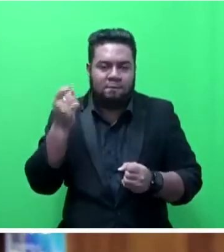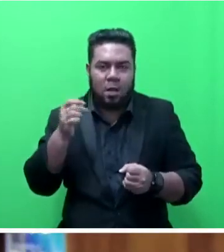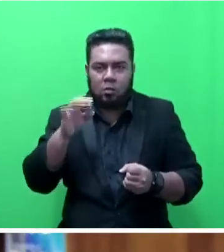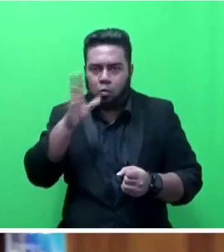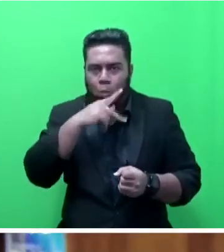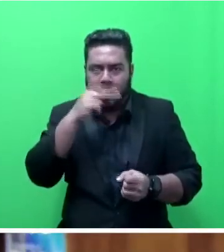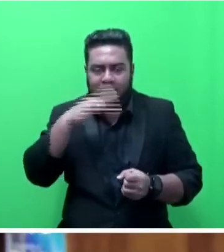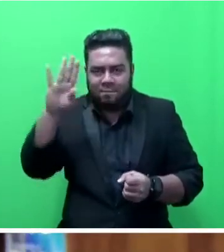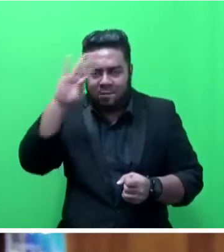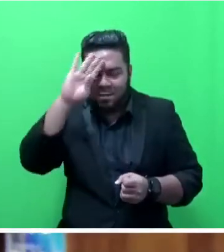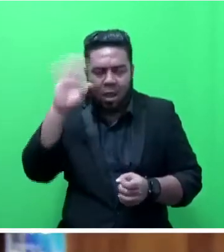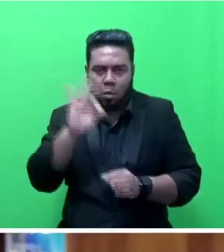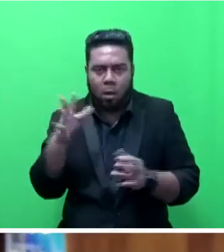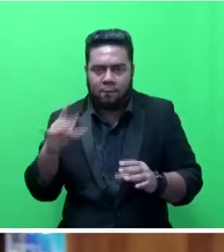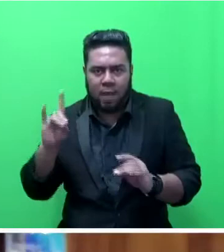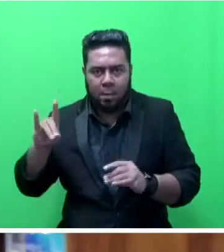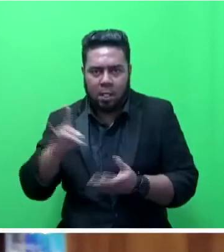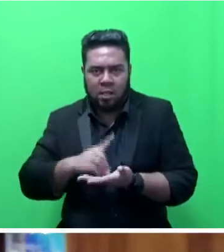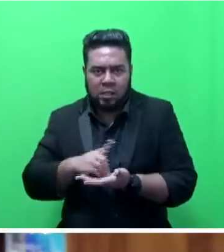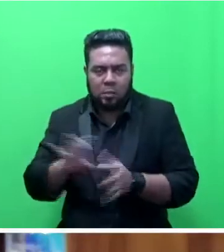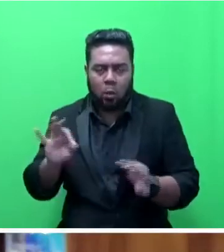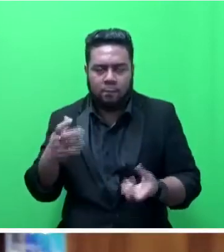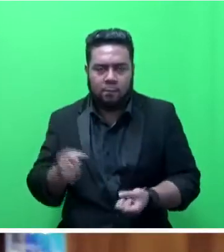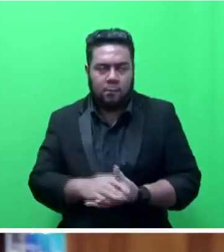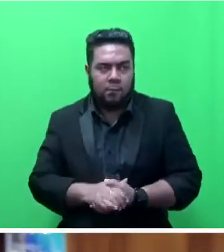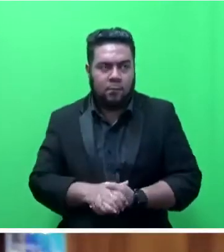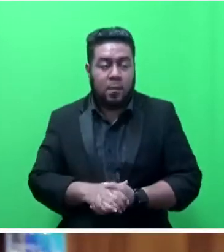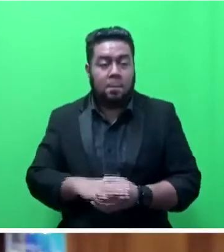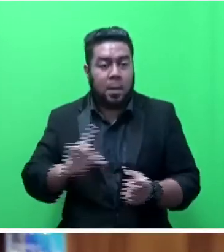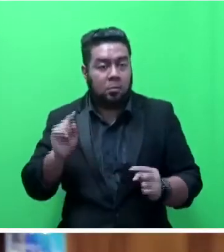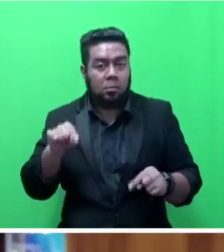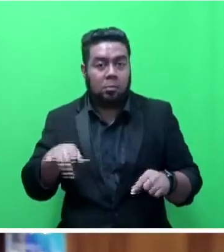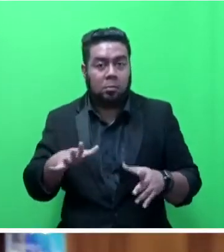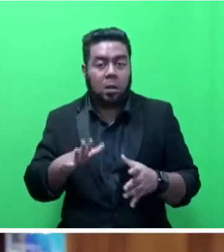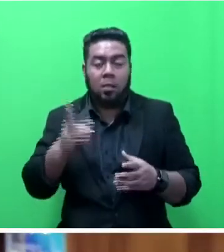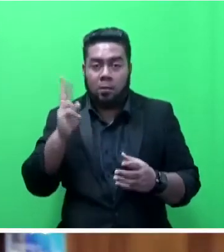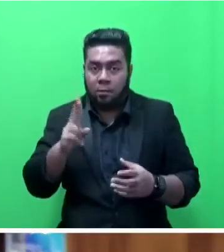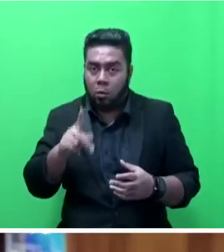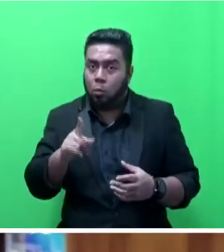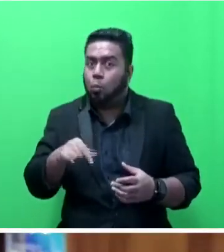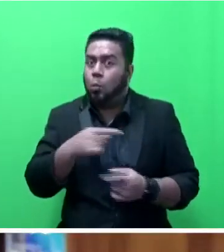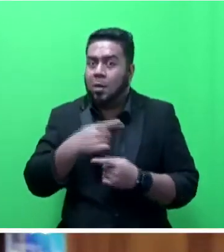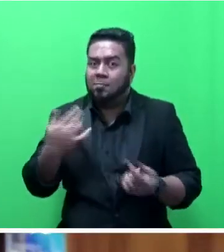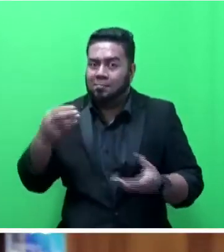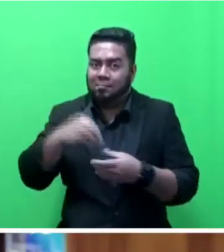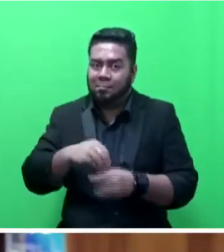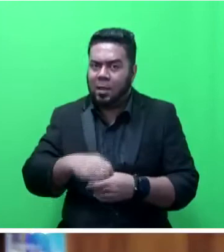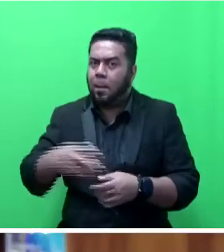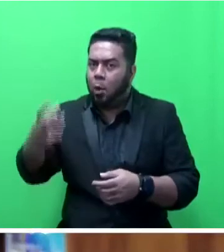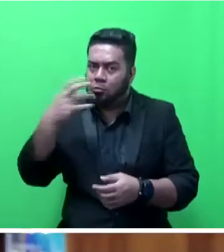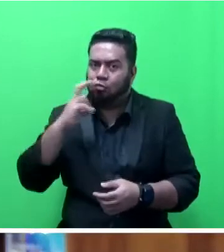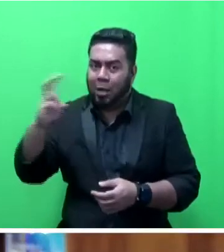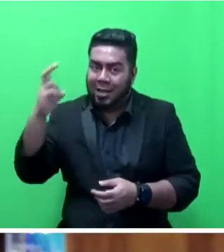Speaker, having said that, we're not taking any chances, and therefore we are undertaking various